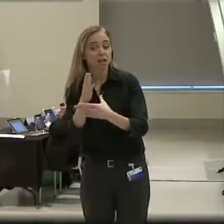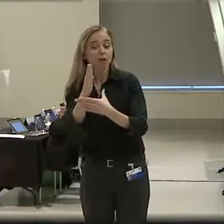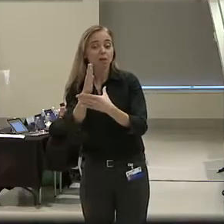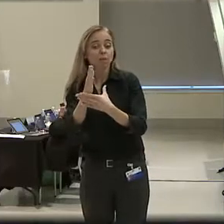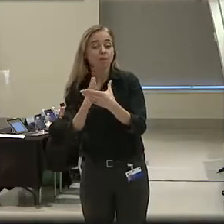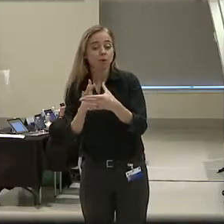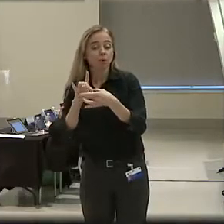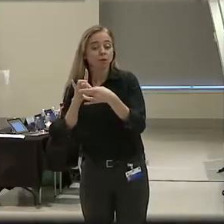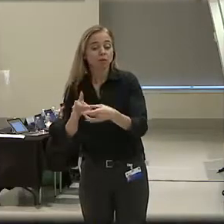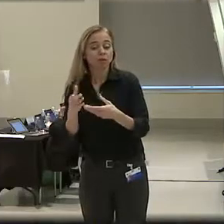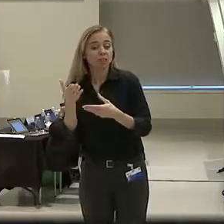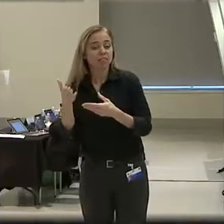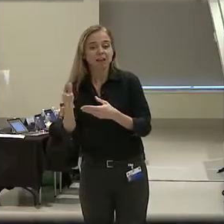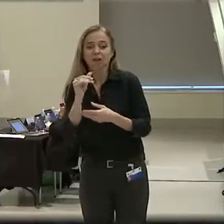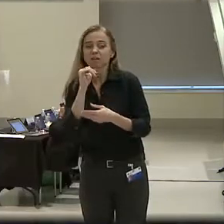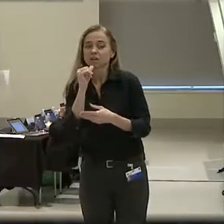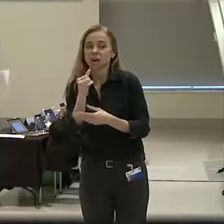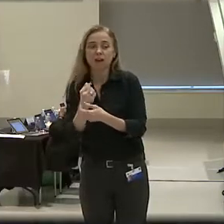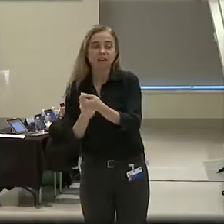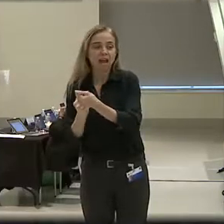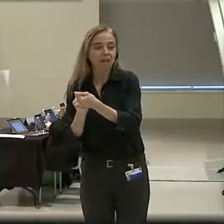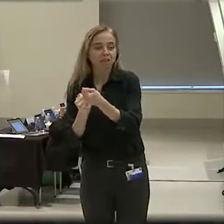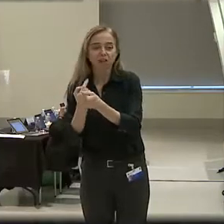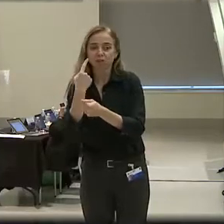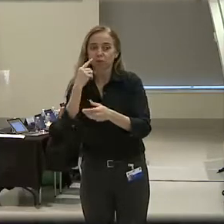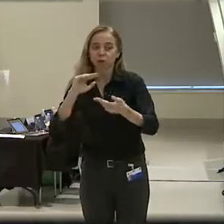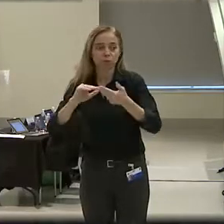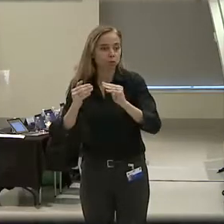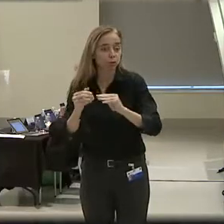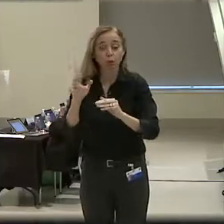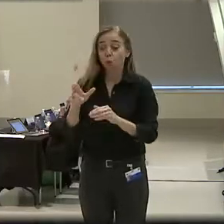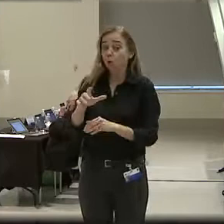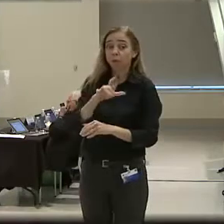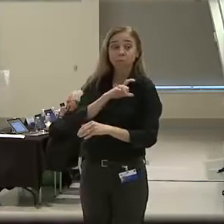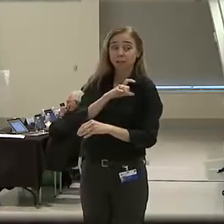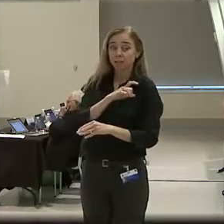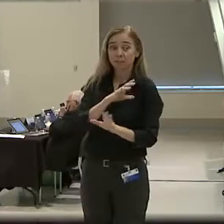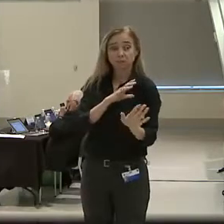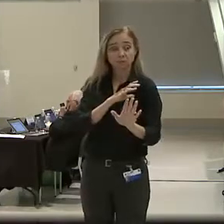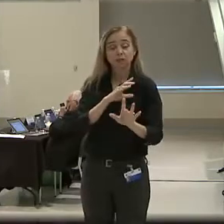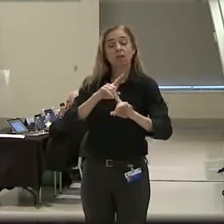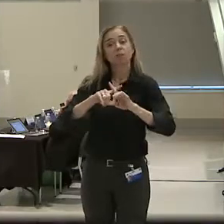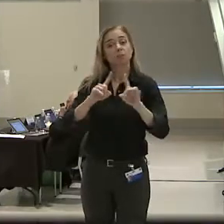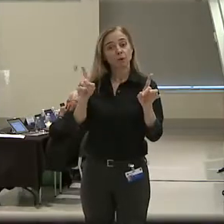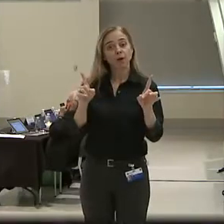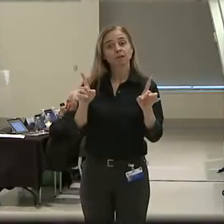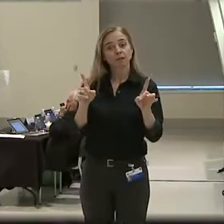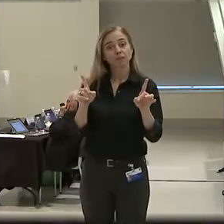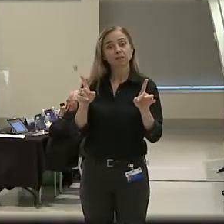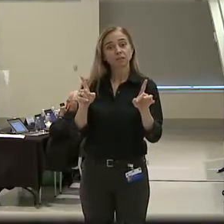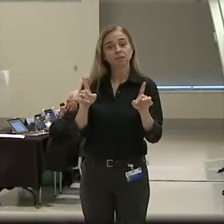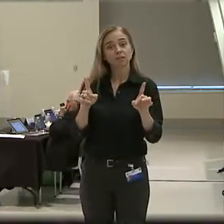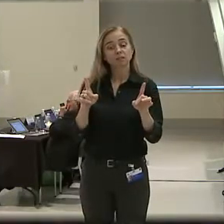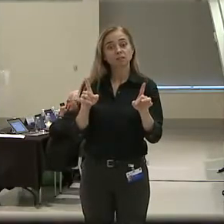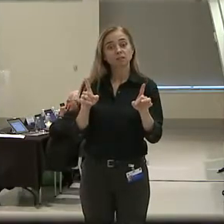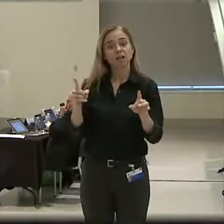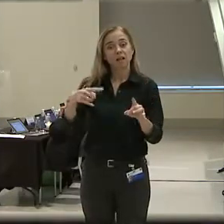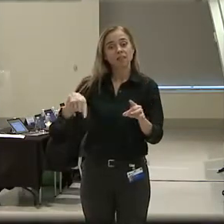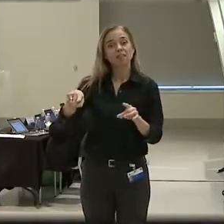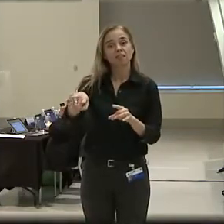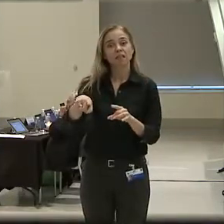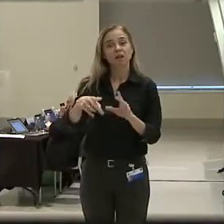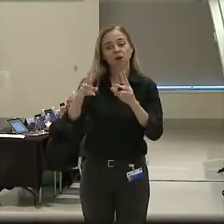body that is there not as an advocate for the community or for the police, but as the entity that